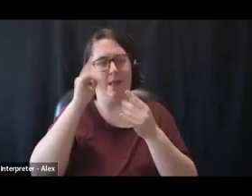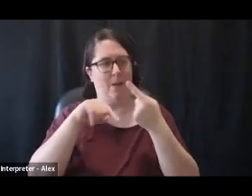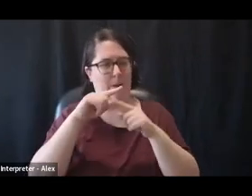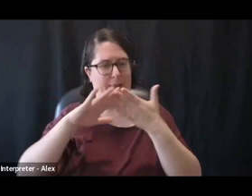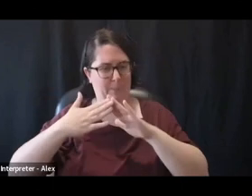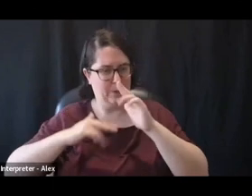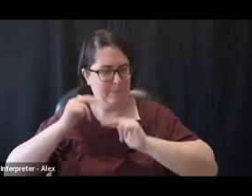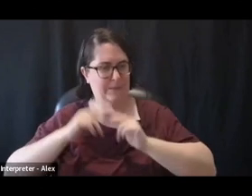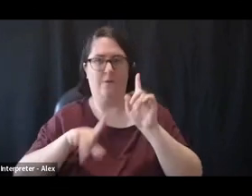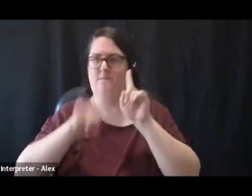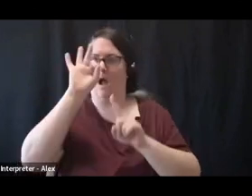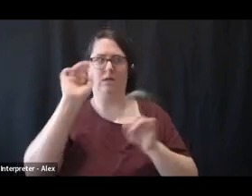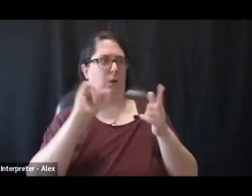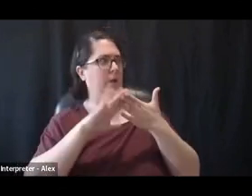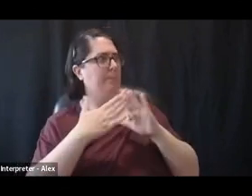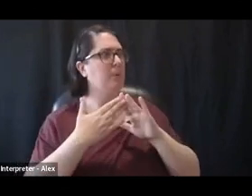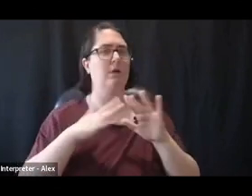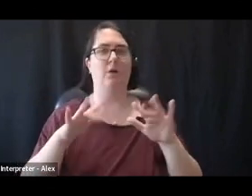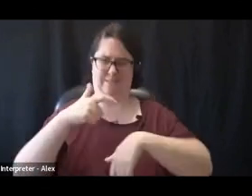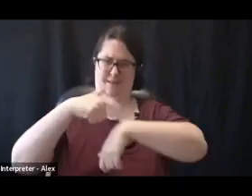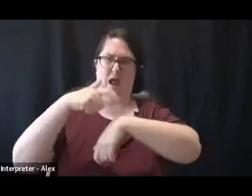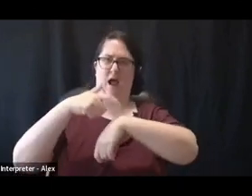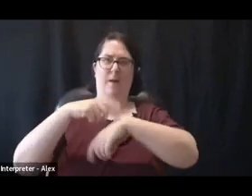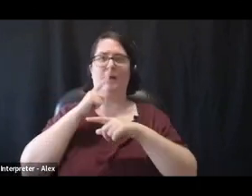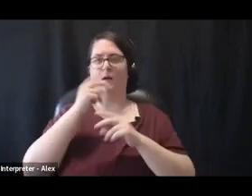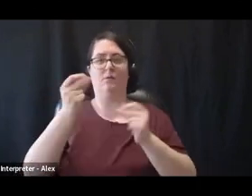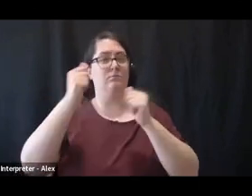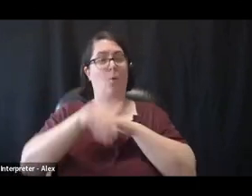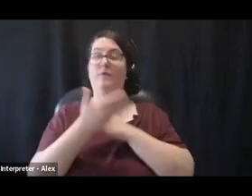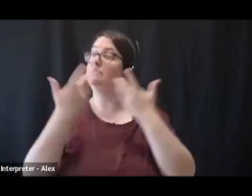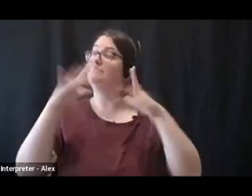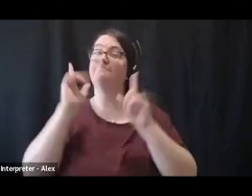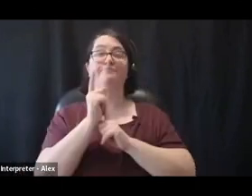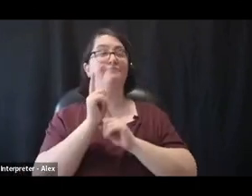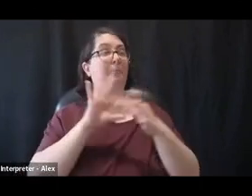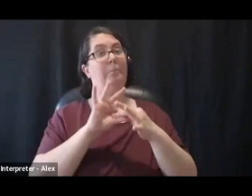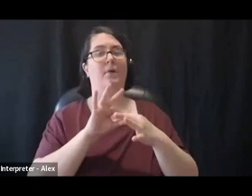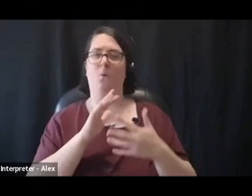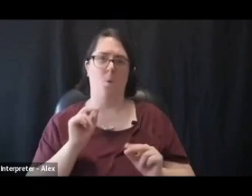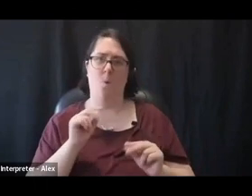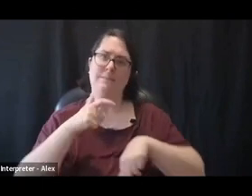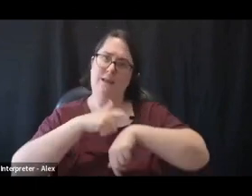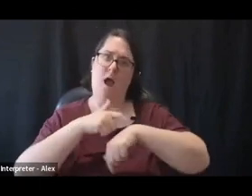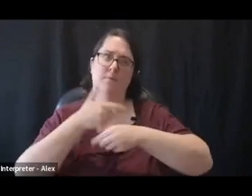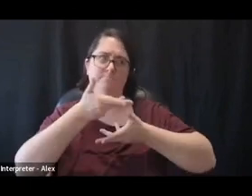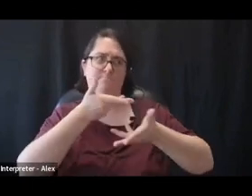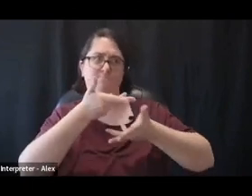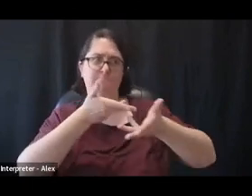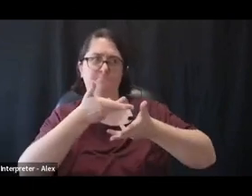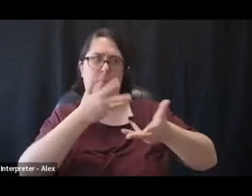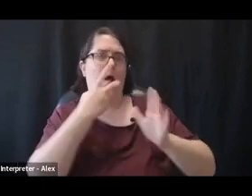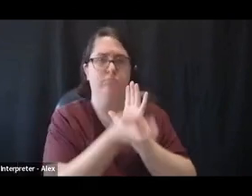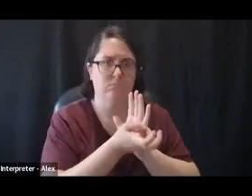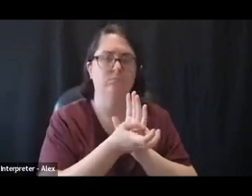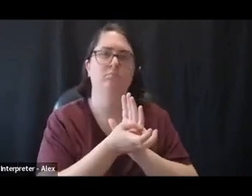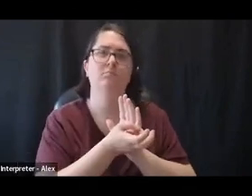finding community. Like, it really does take time. It's not something that can just sort of happen in an instant. It's something that really takes a lot of